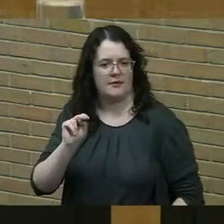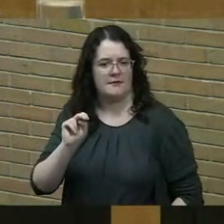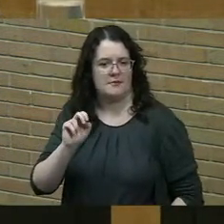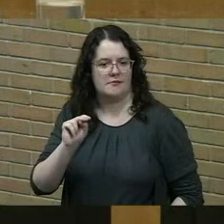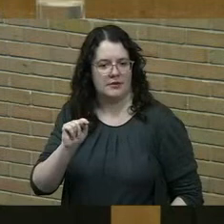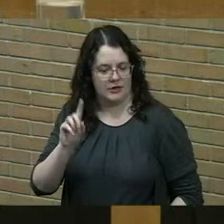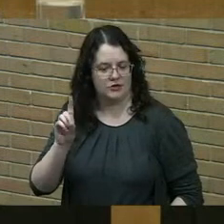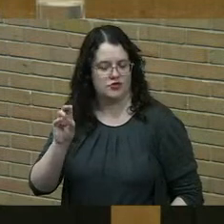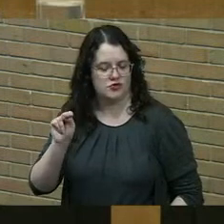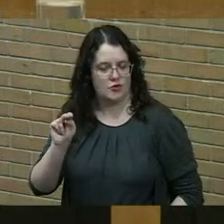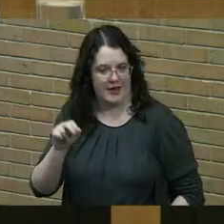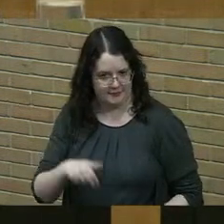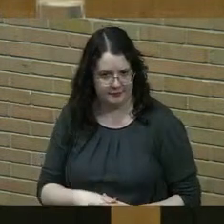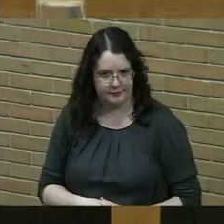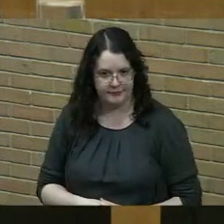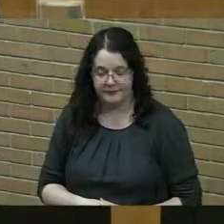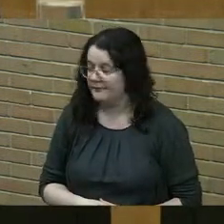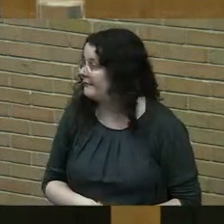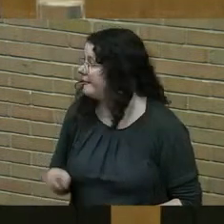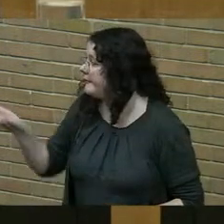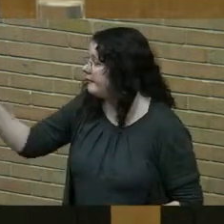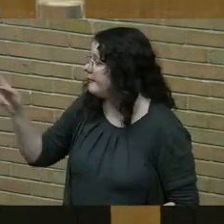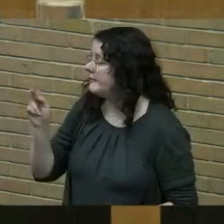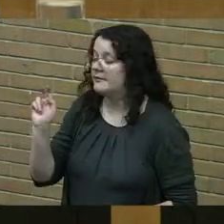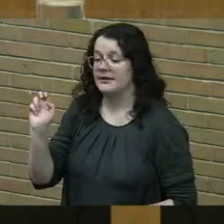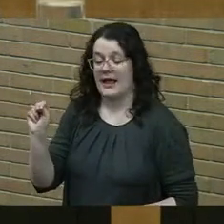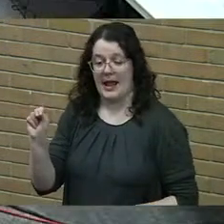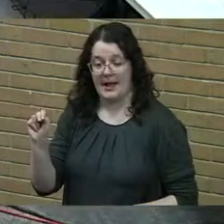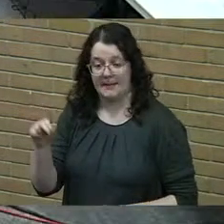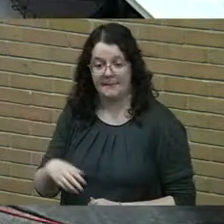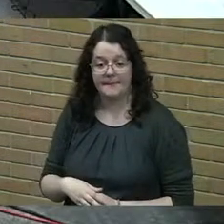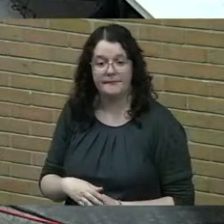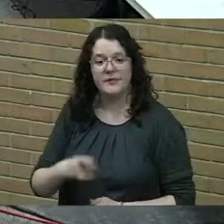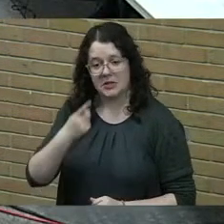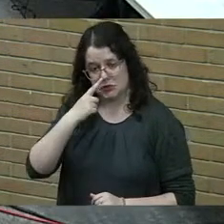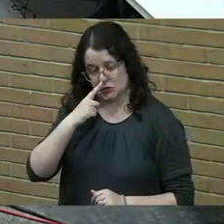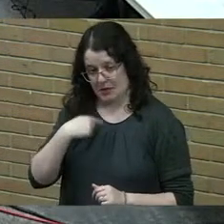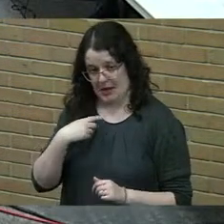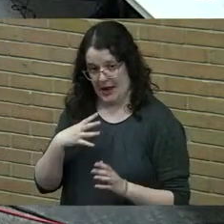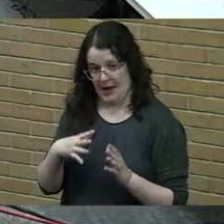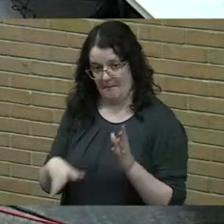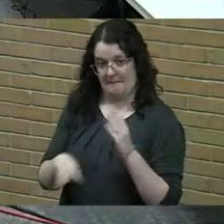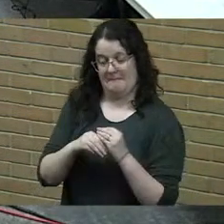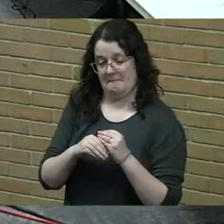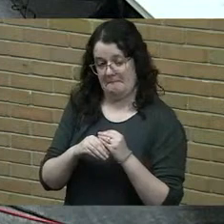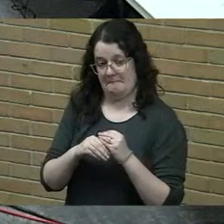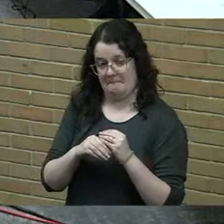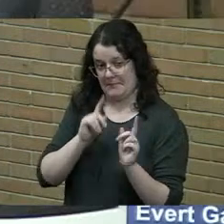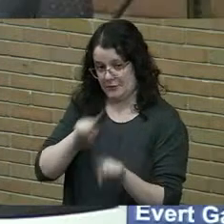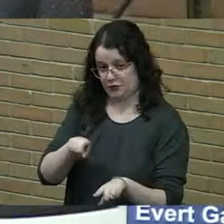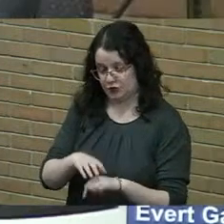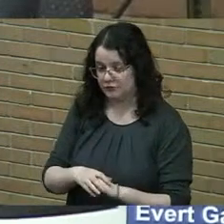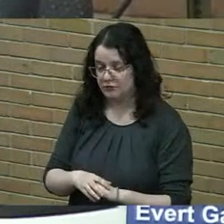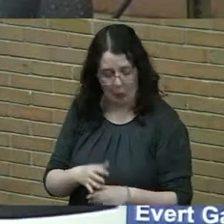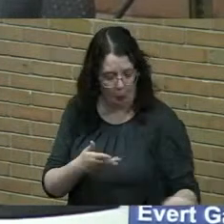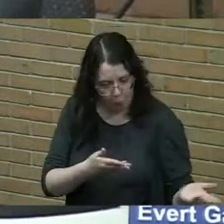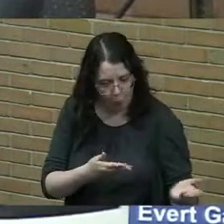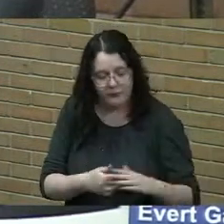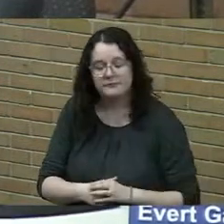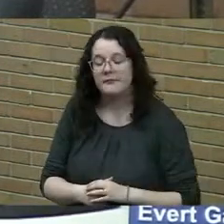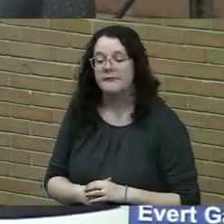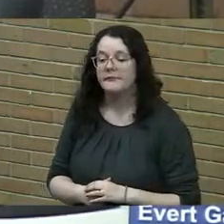property. If I could just provide a additional answer, and that is this.